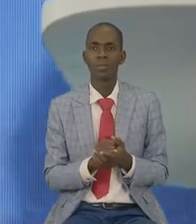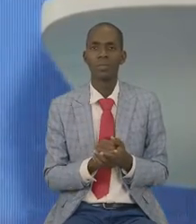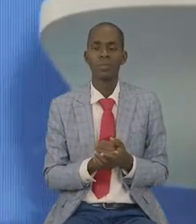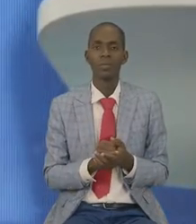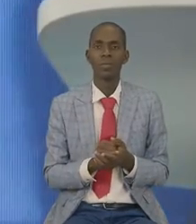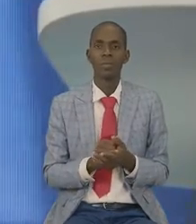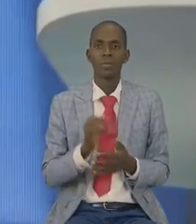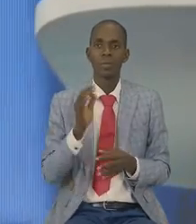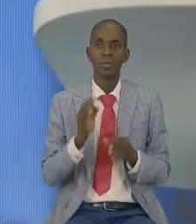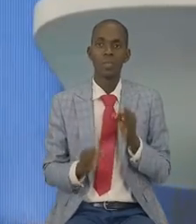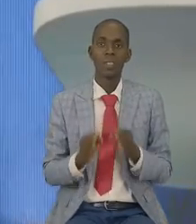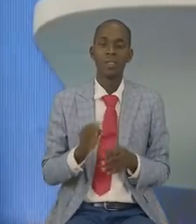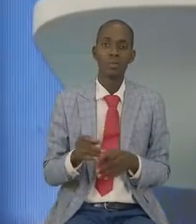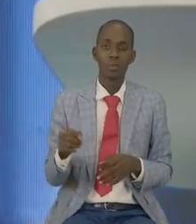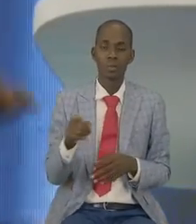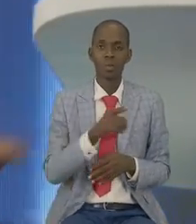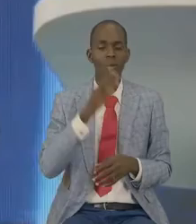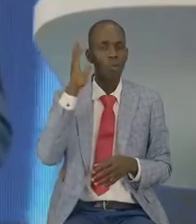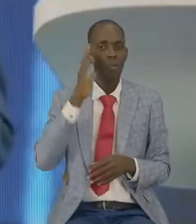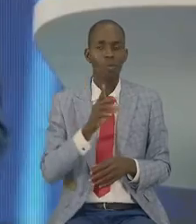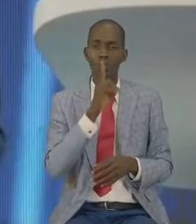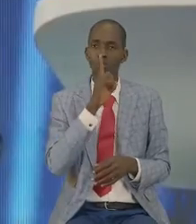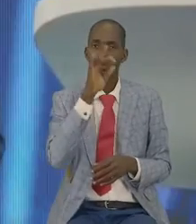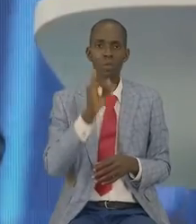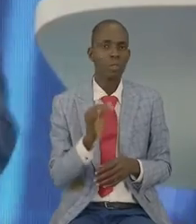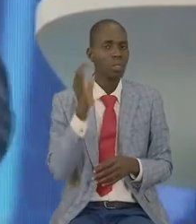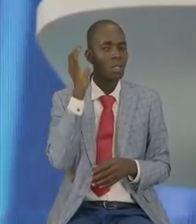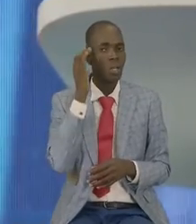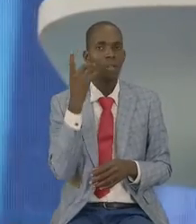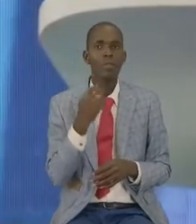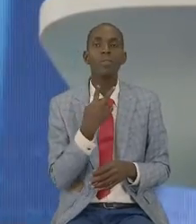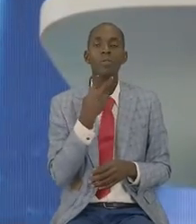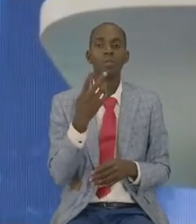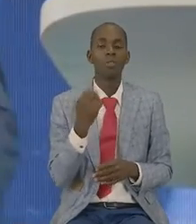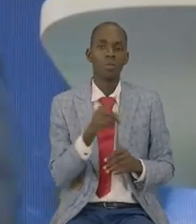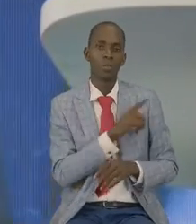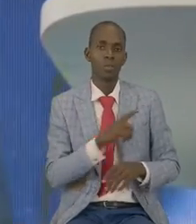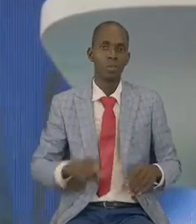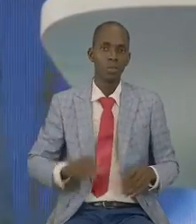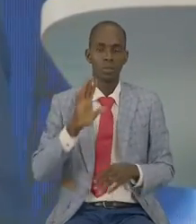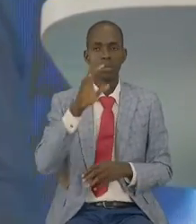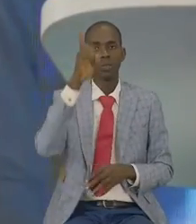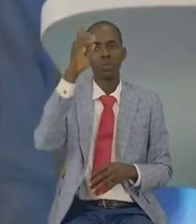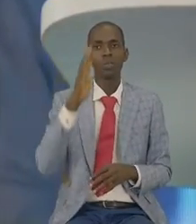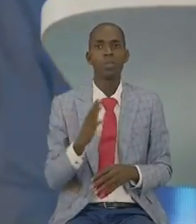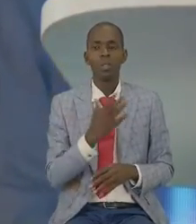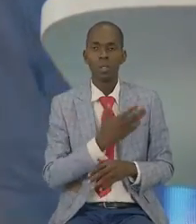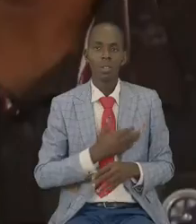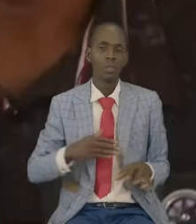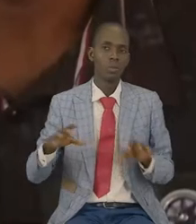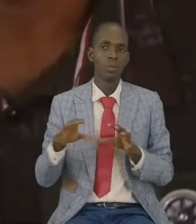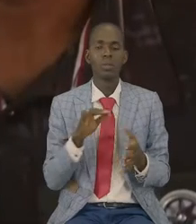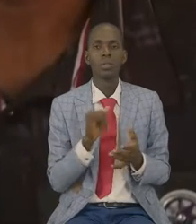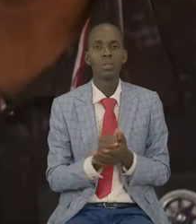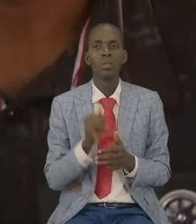went diligently again to the voice of the Lord thy God, and will do that which